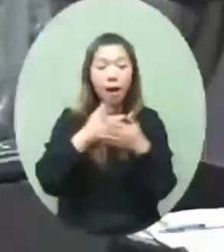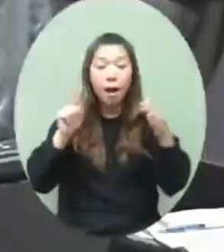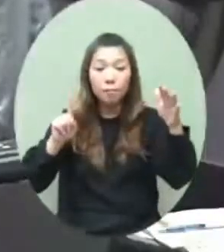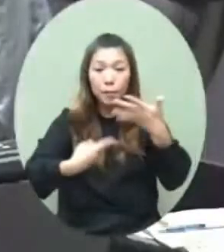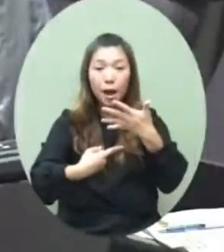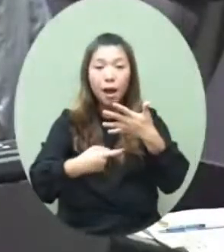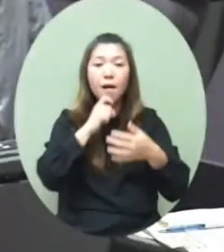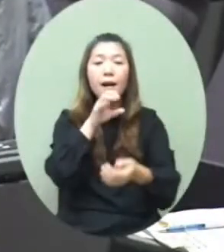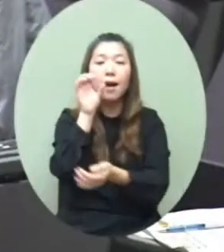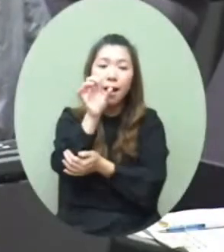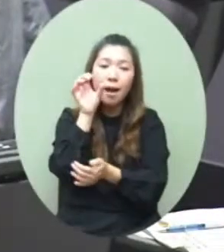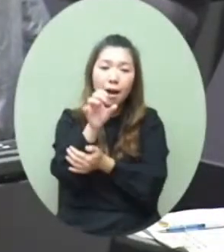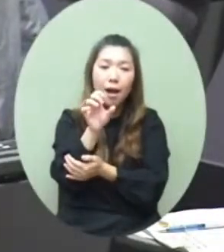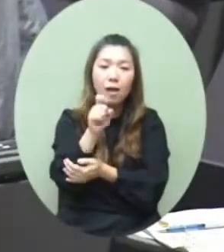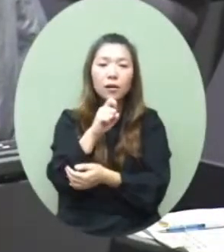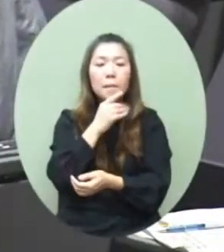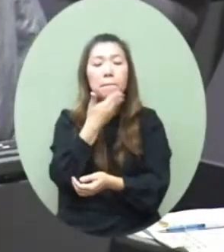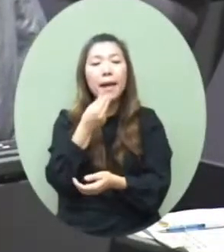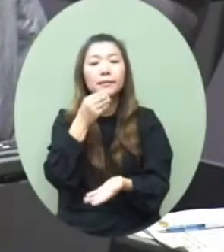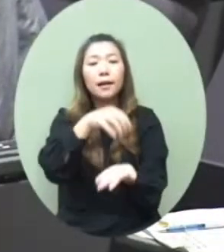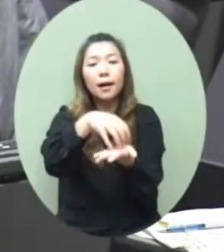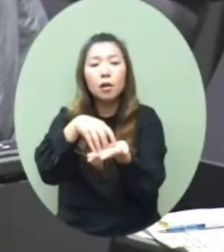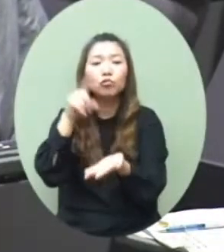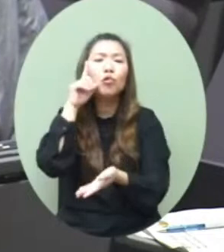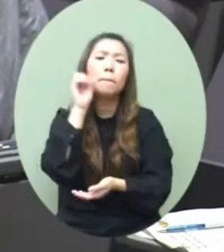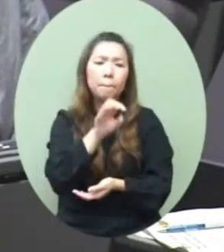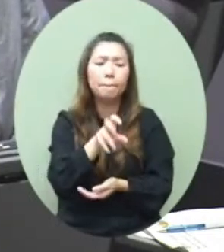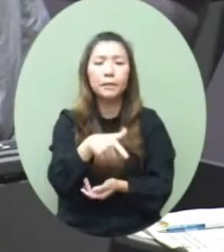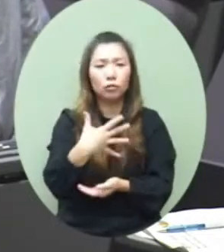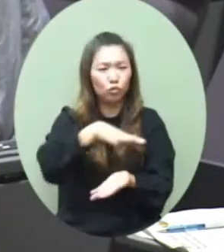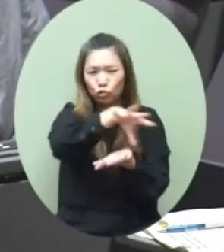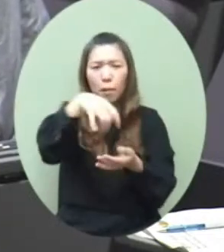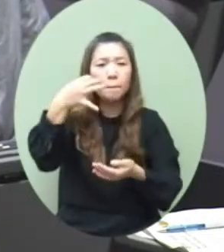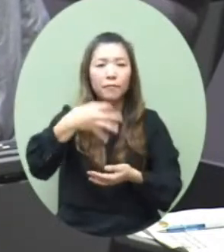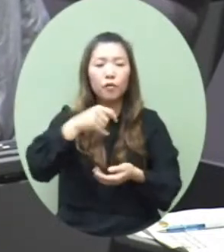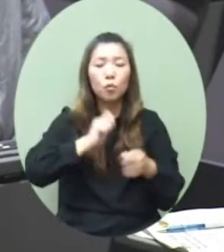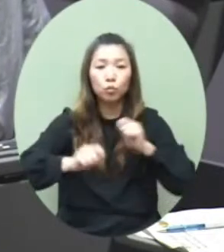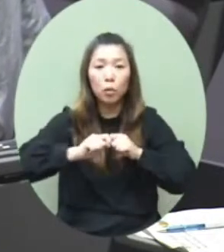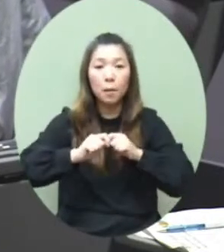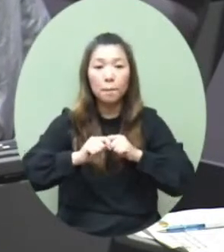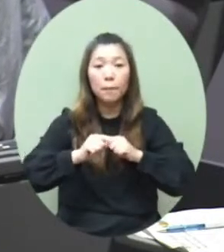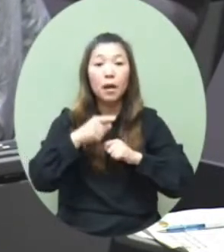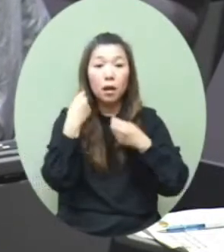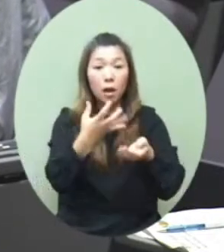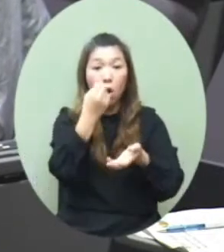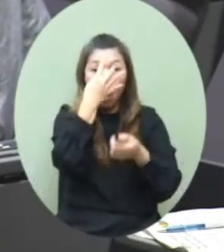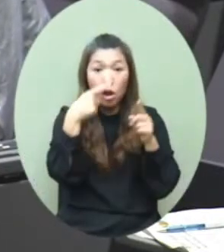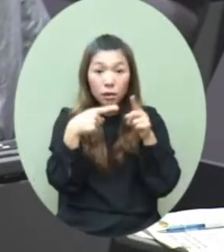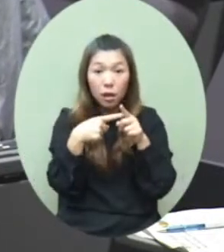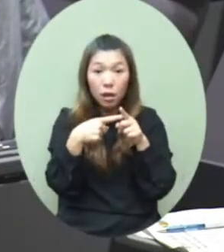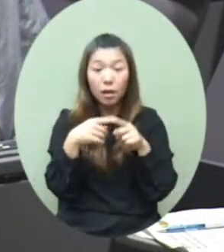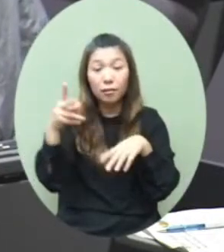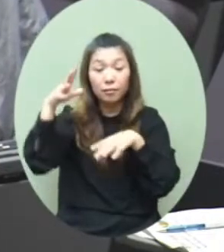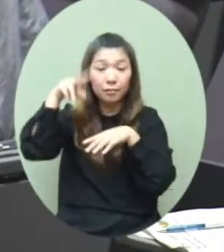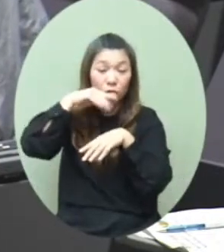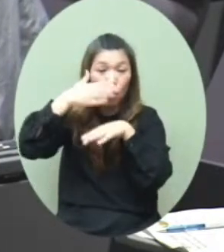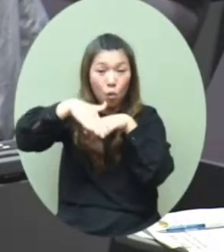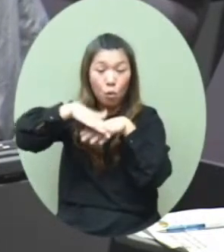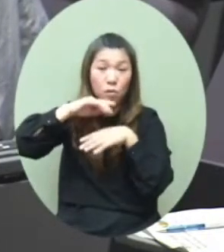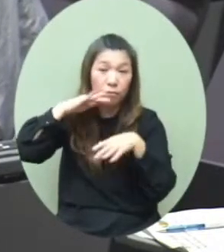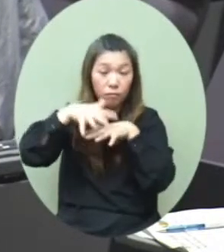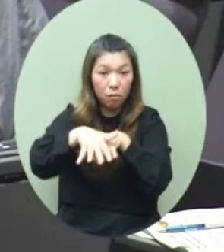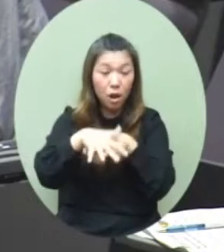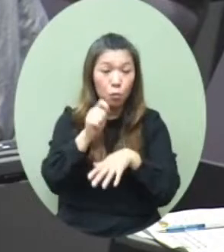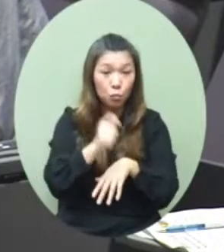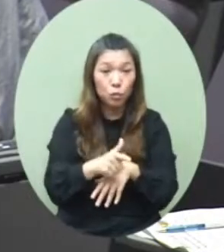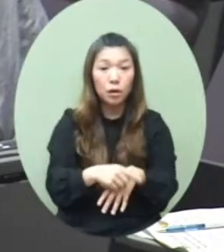1st of May is coming soon. You talked about the cinema day and the gourmet marketplace. Is it that